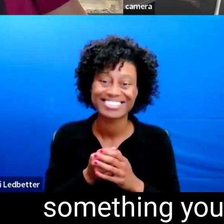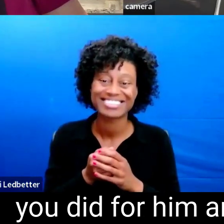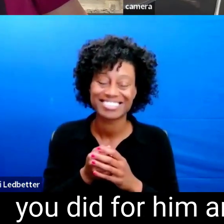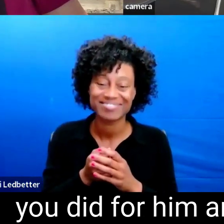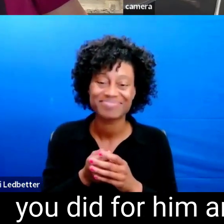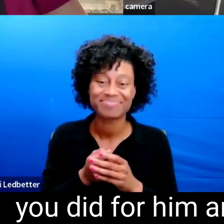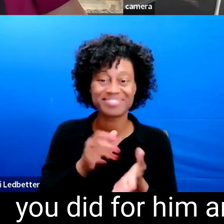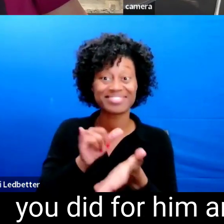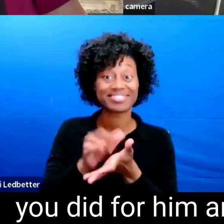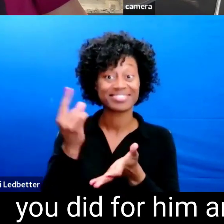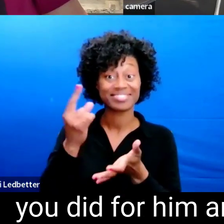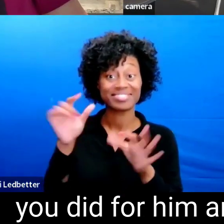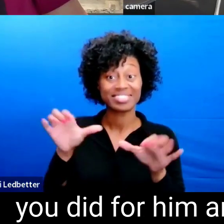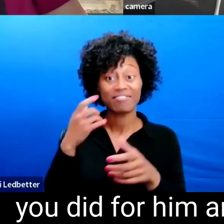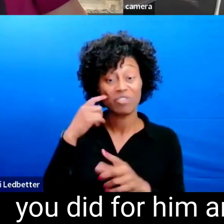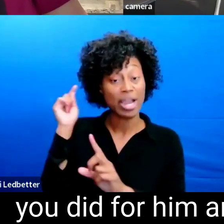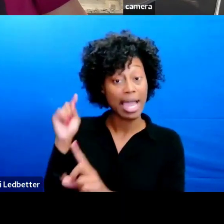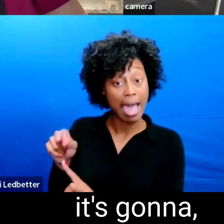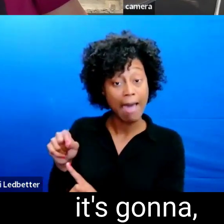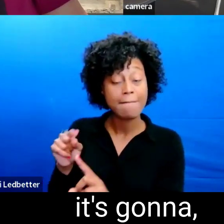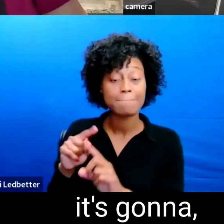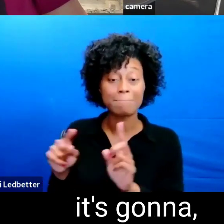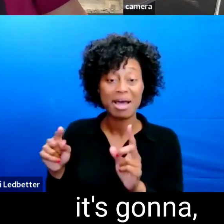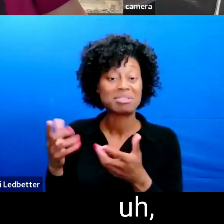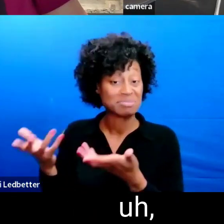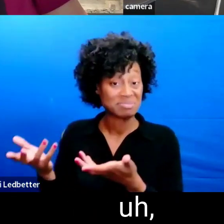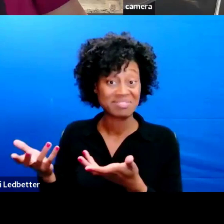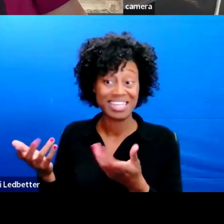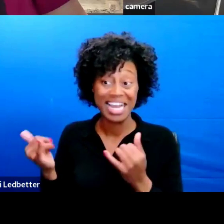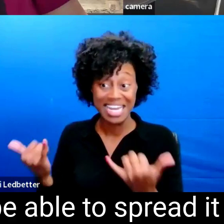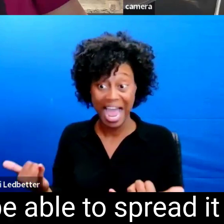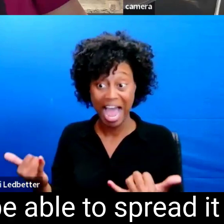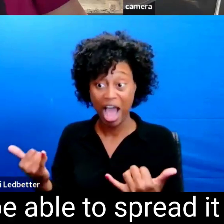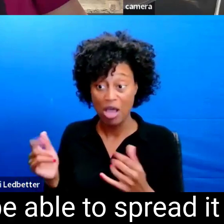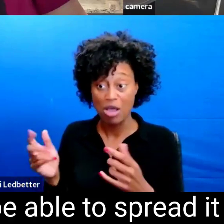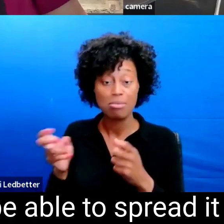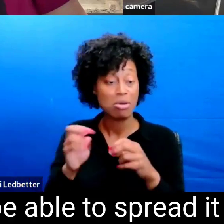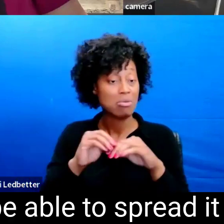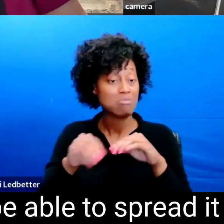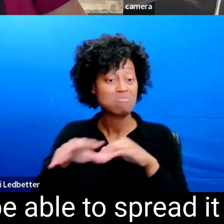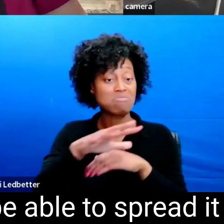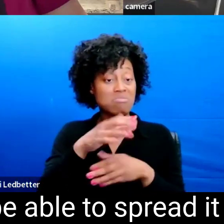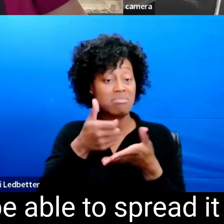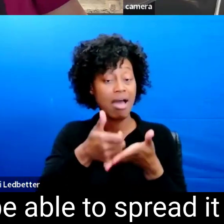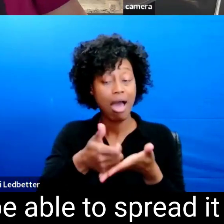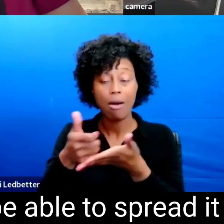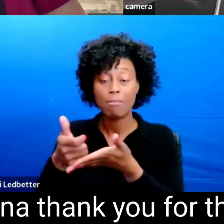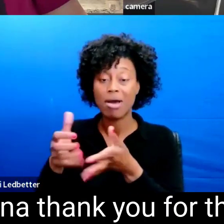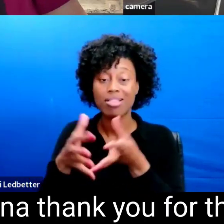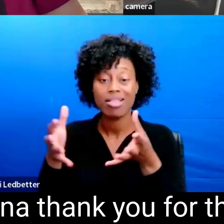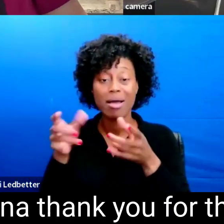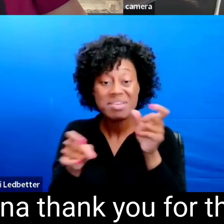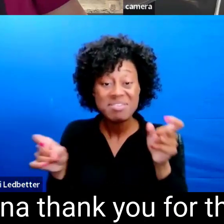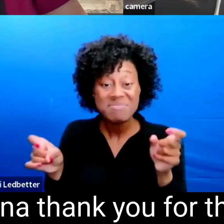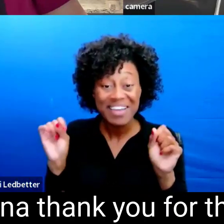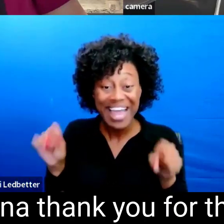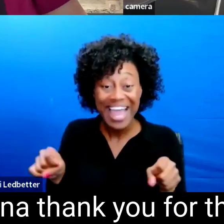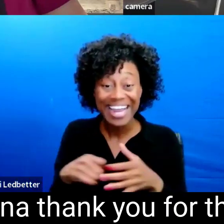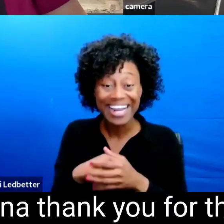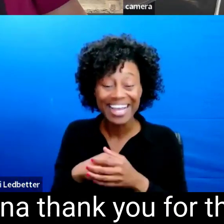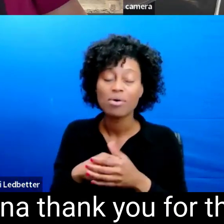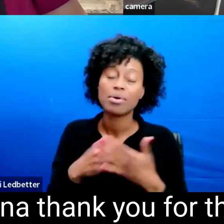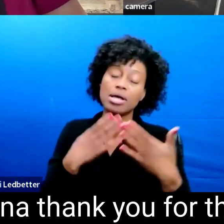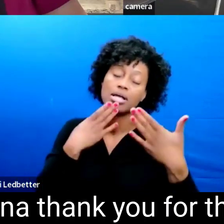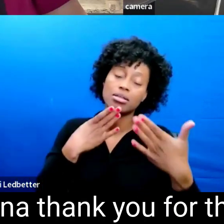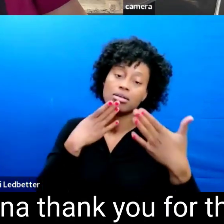something you did for him, and it's gonna we're gonna be able to spread it to a lot of people. But I just want to thank